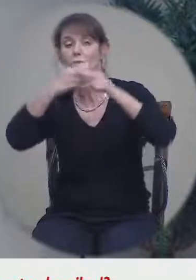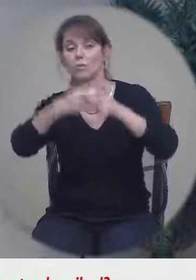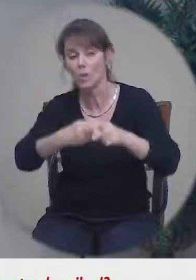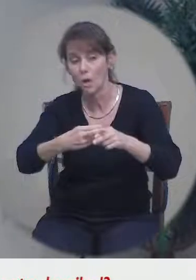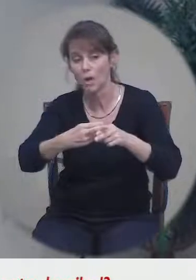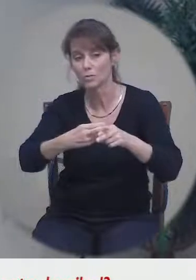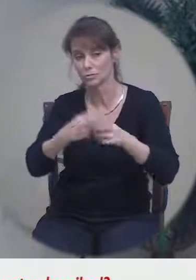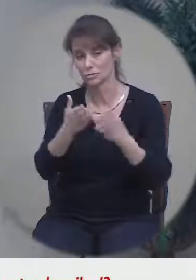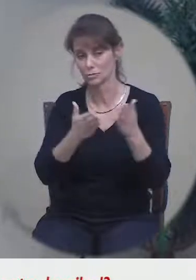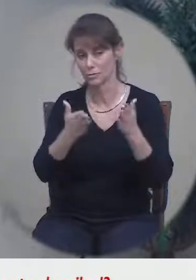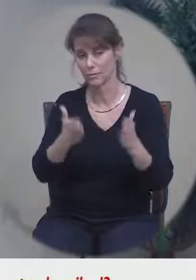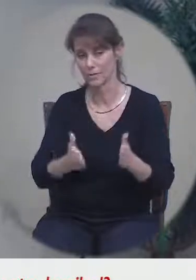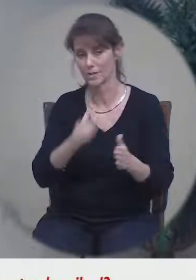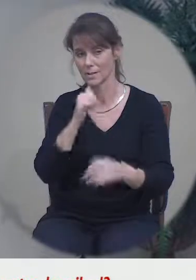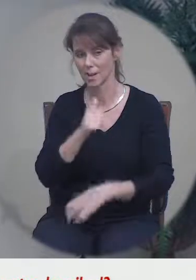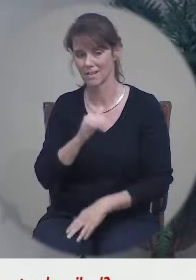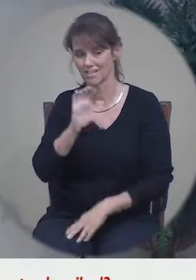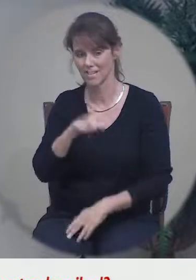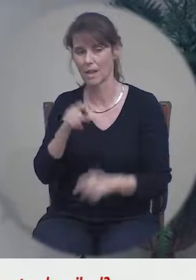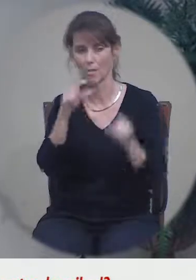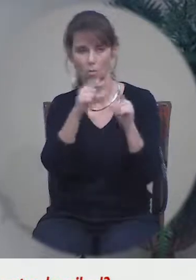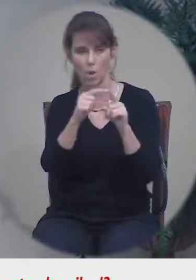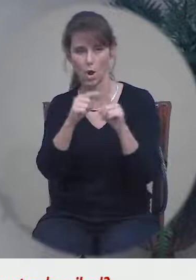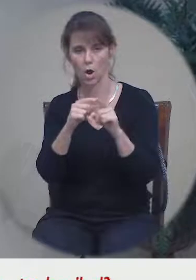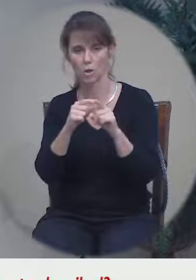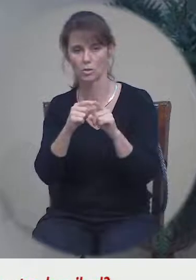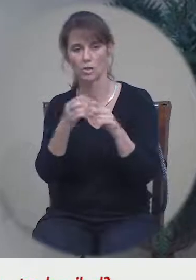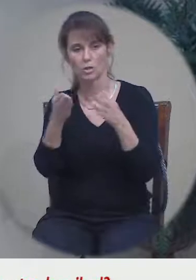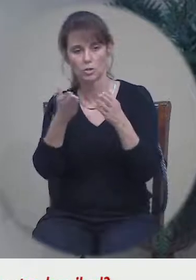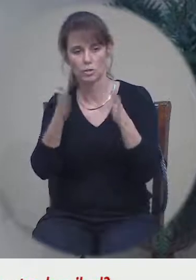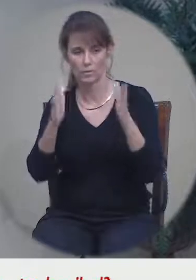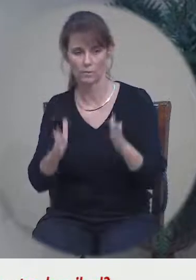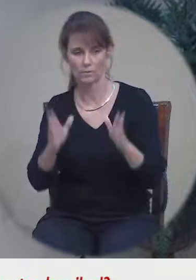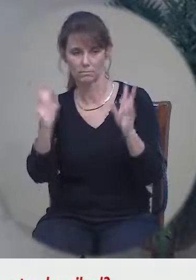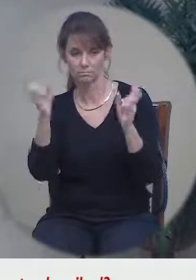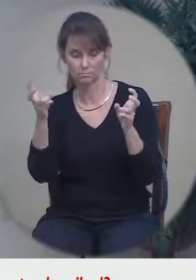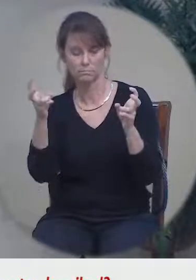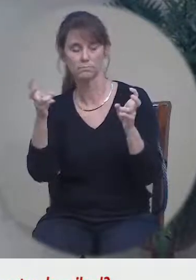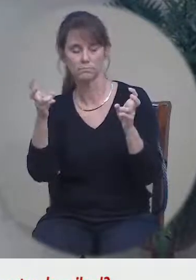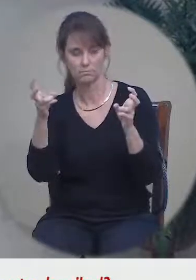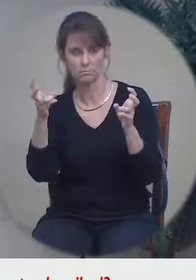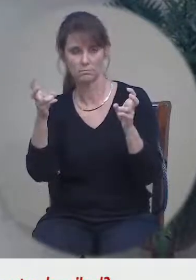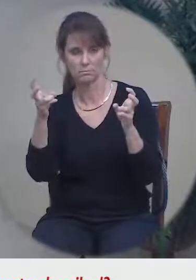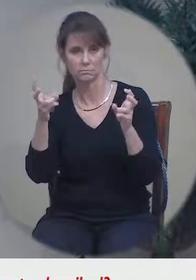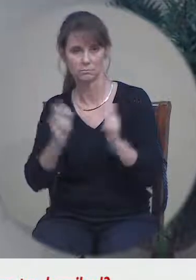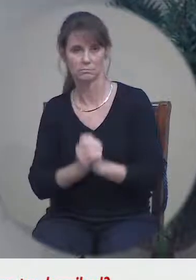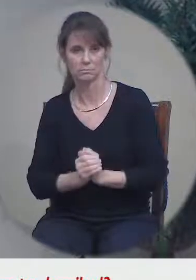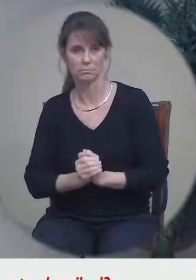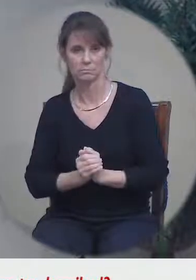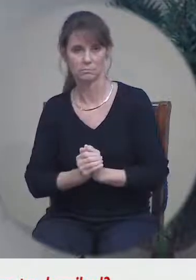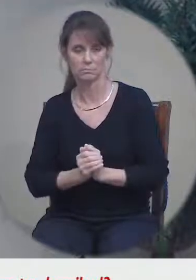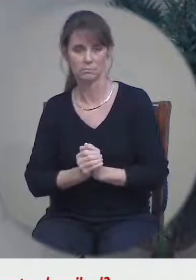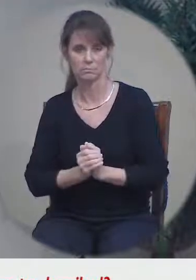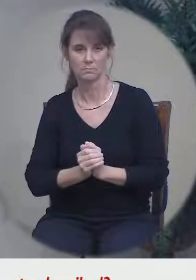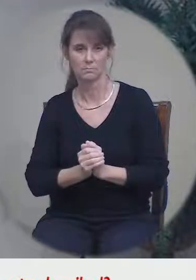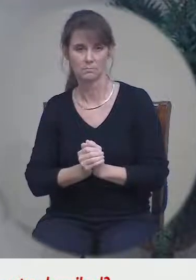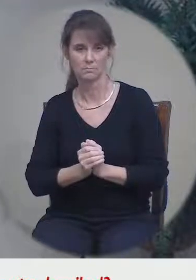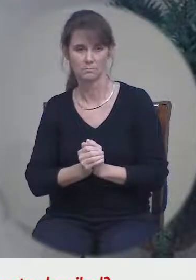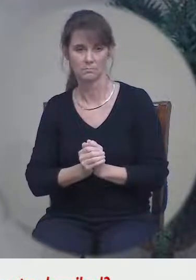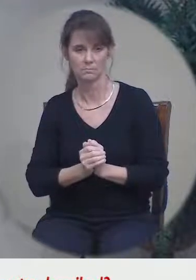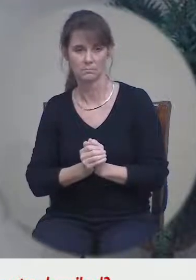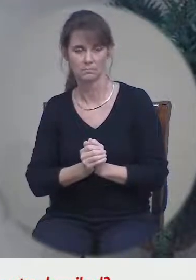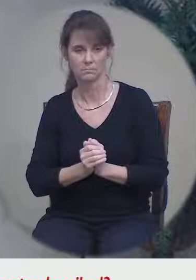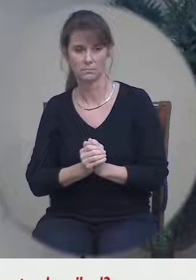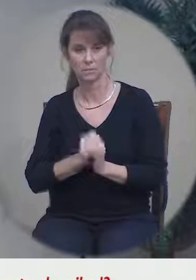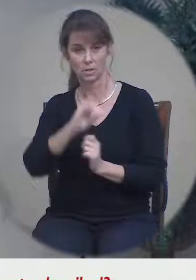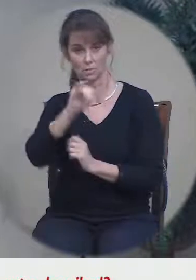I'm just saying that term is used for them. And so right away, just looking at this, the character of this